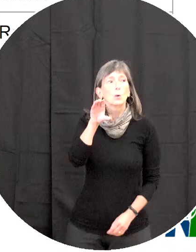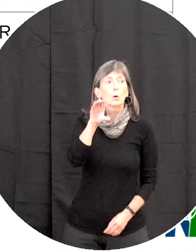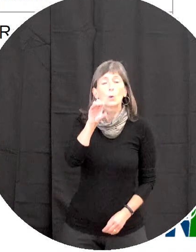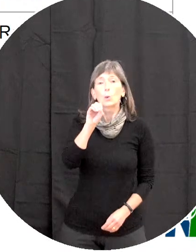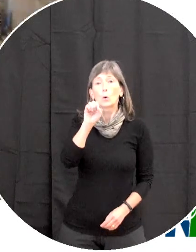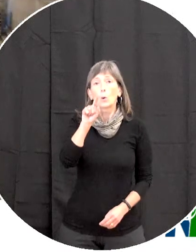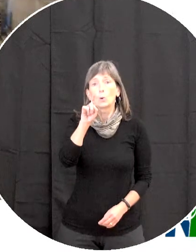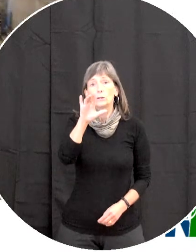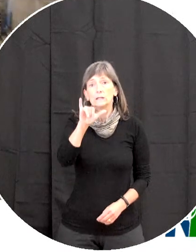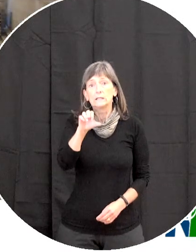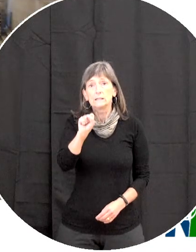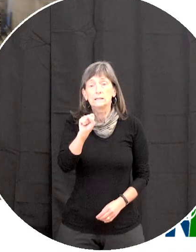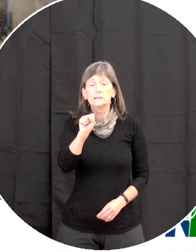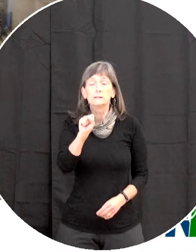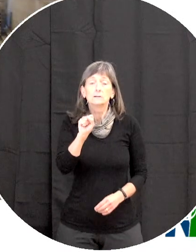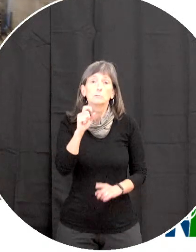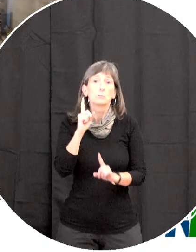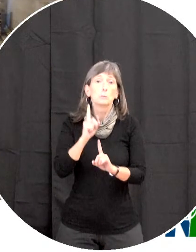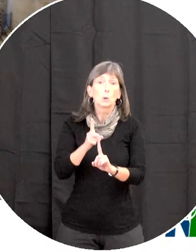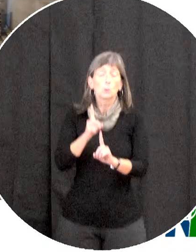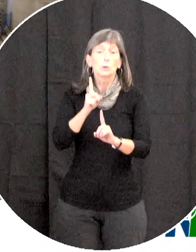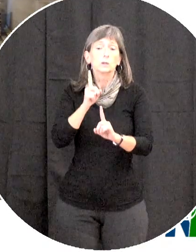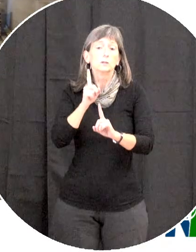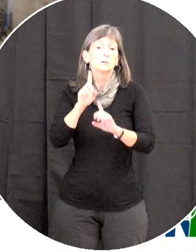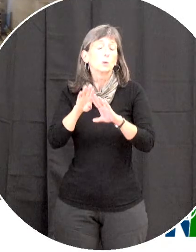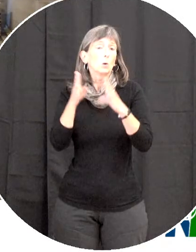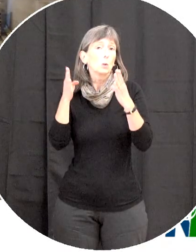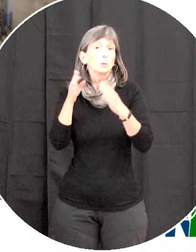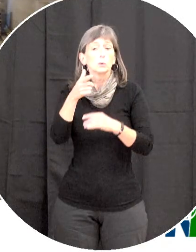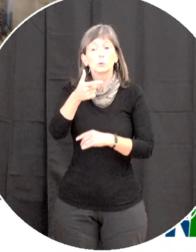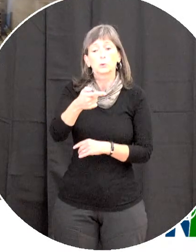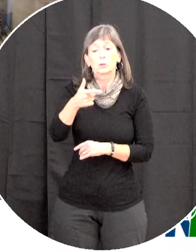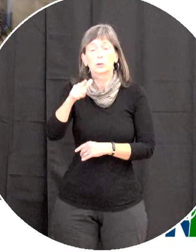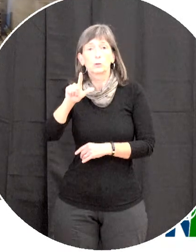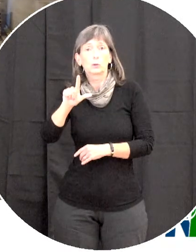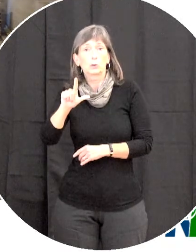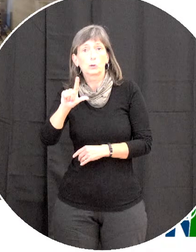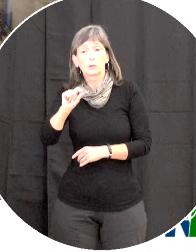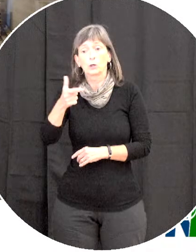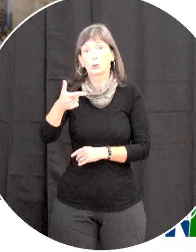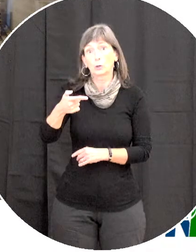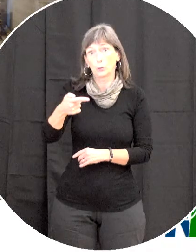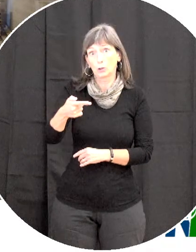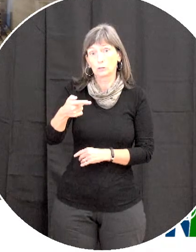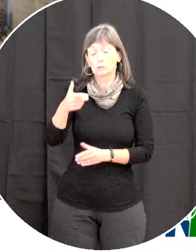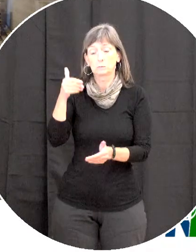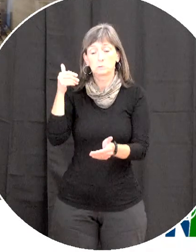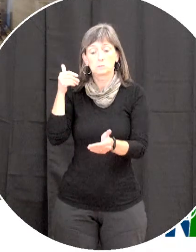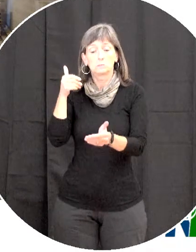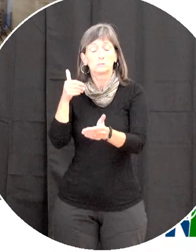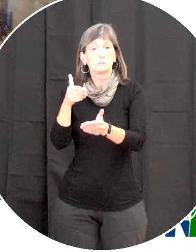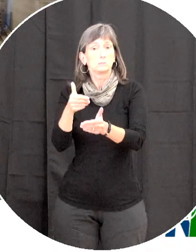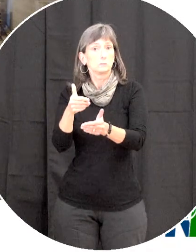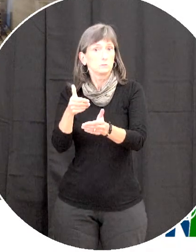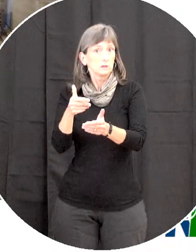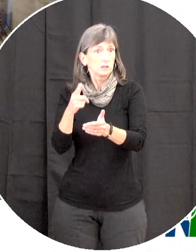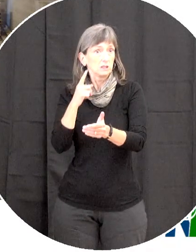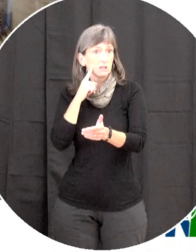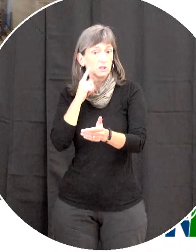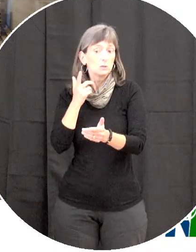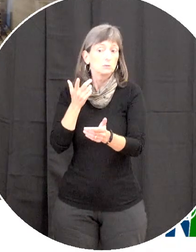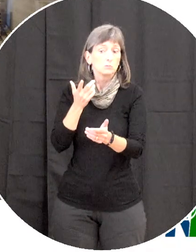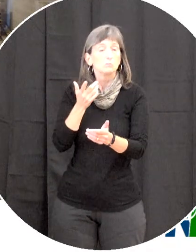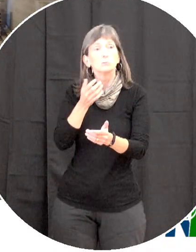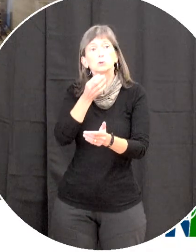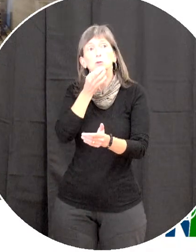early 2021. The construction is proceeding, and as the date nears, the district will look for an opportune